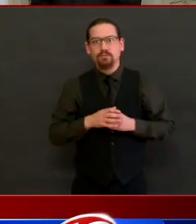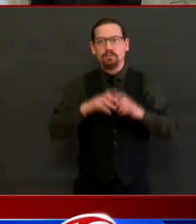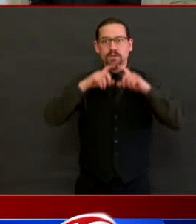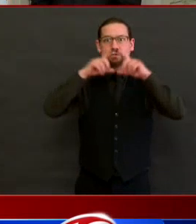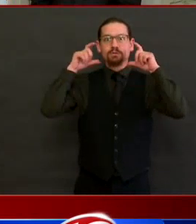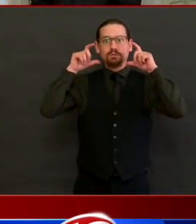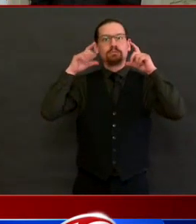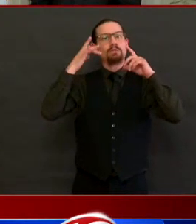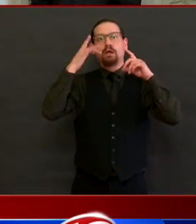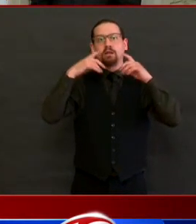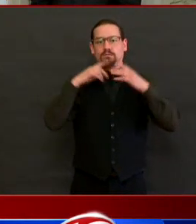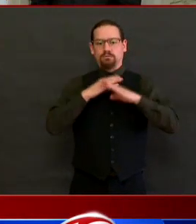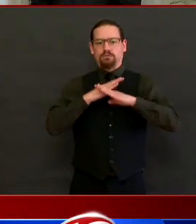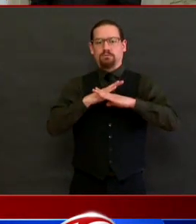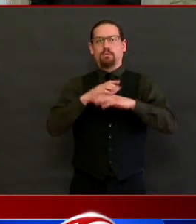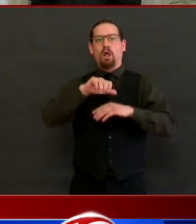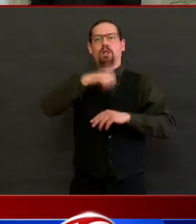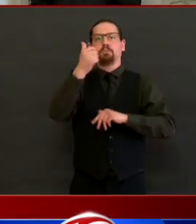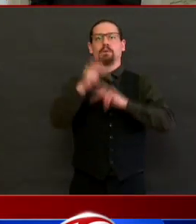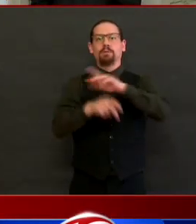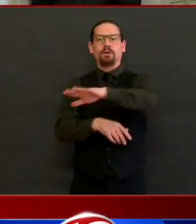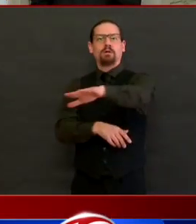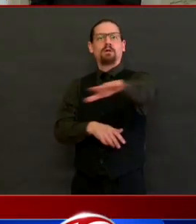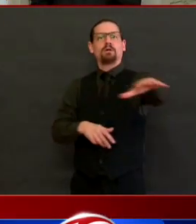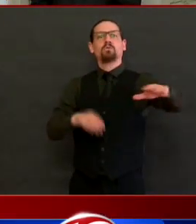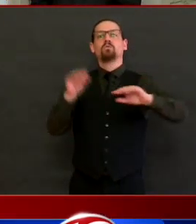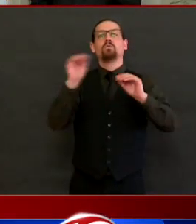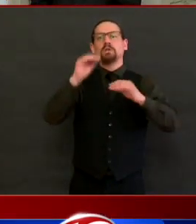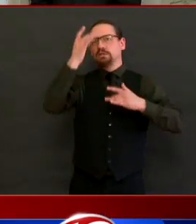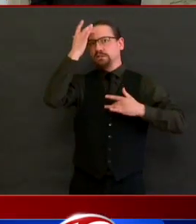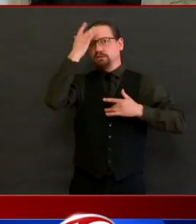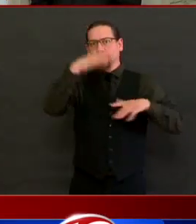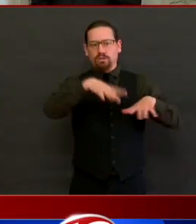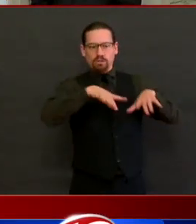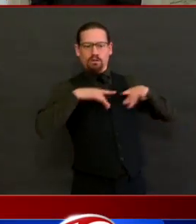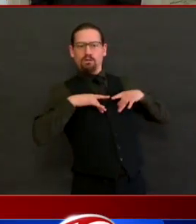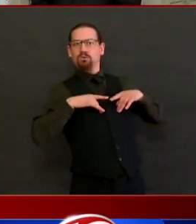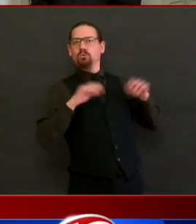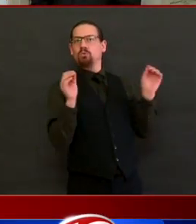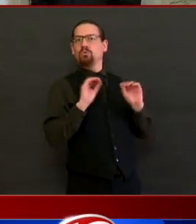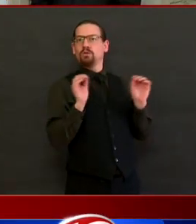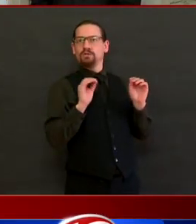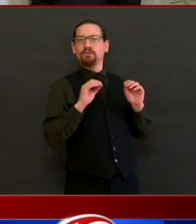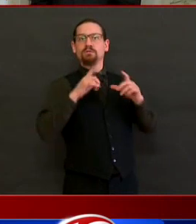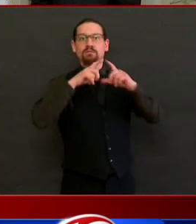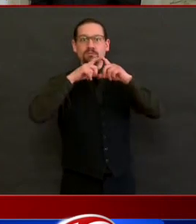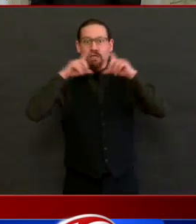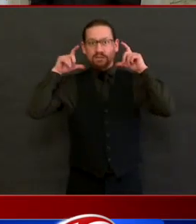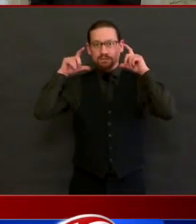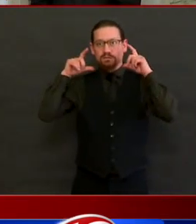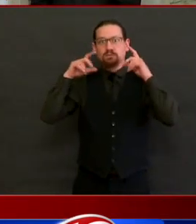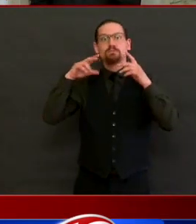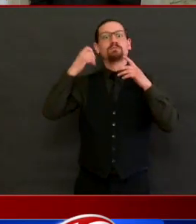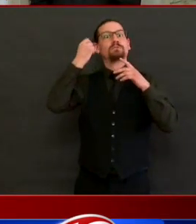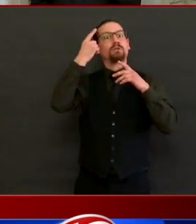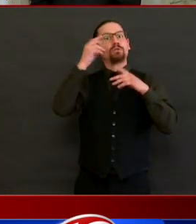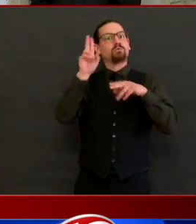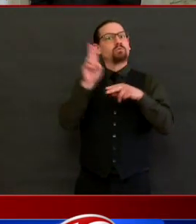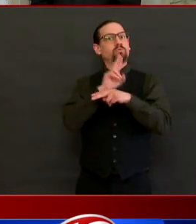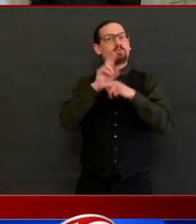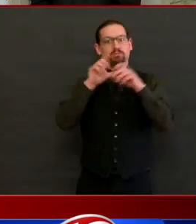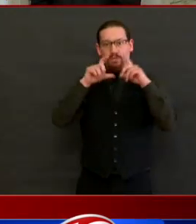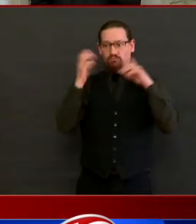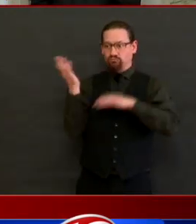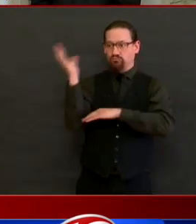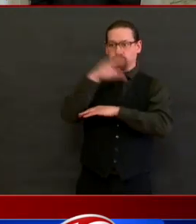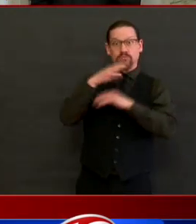around you. It is important to wash your cloth face covering frequently, ideally